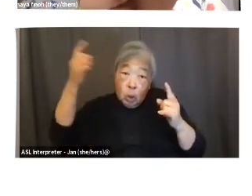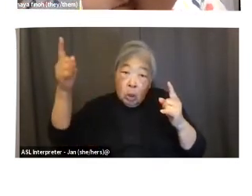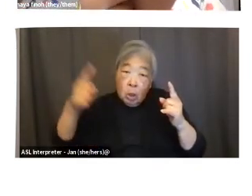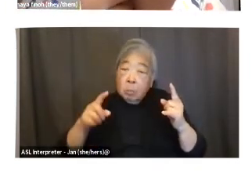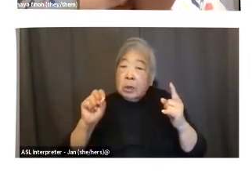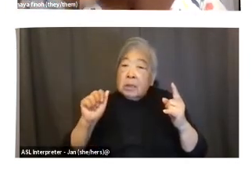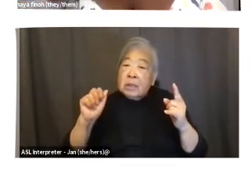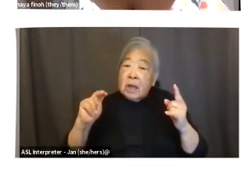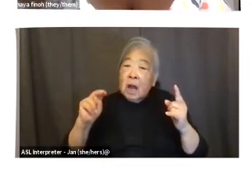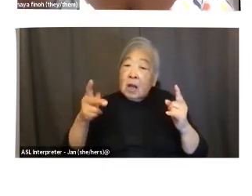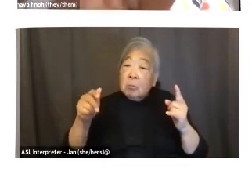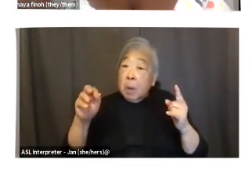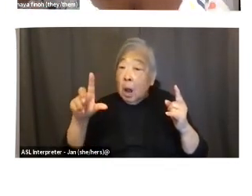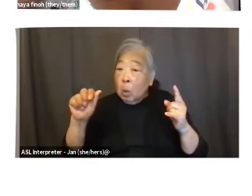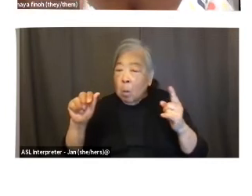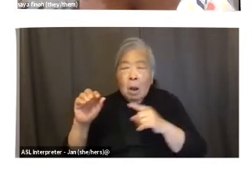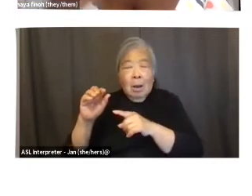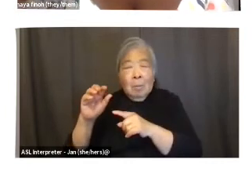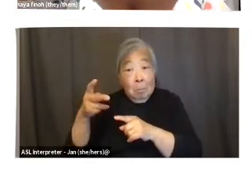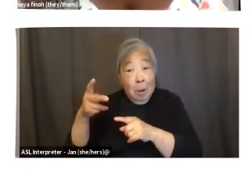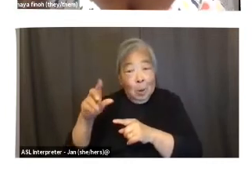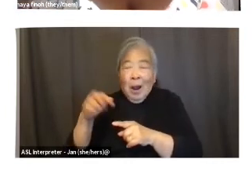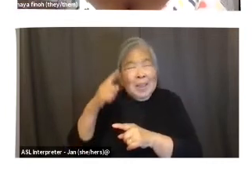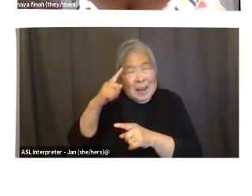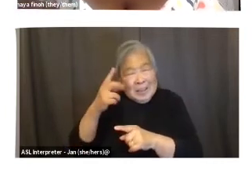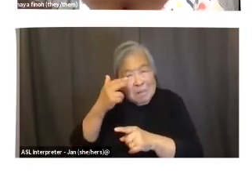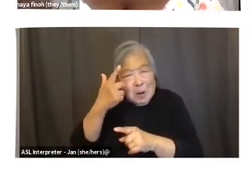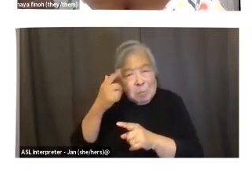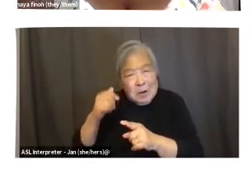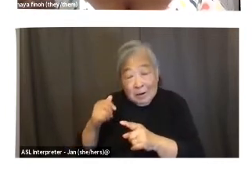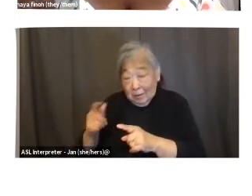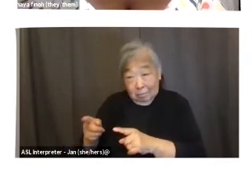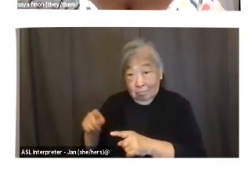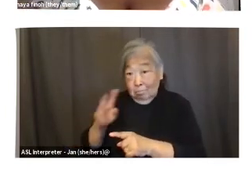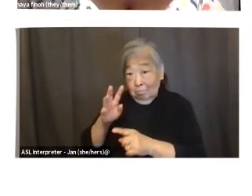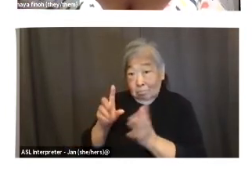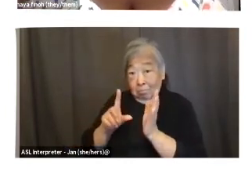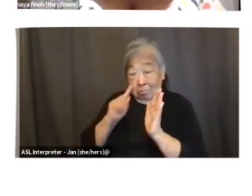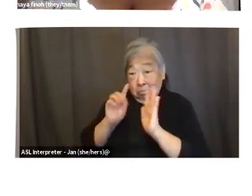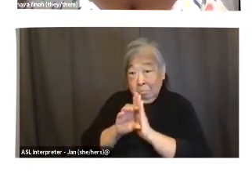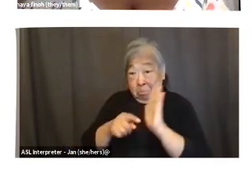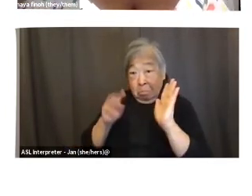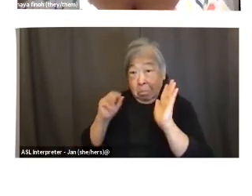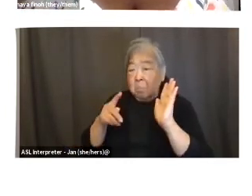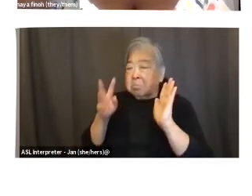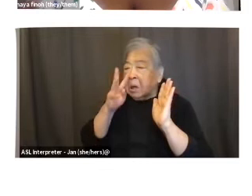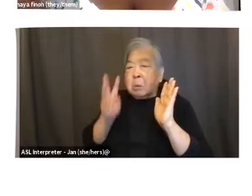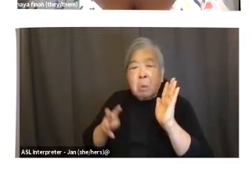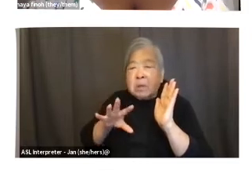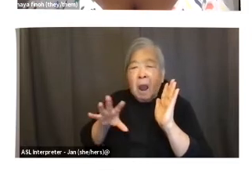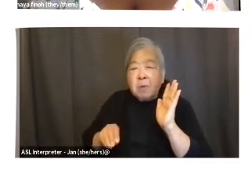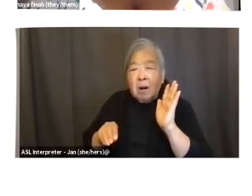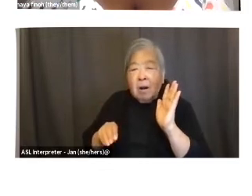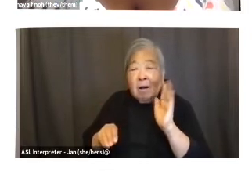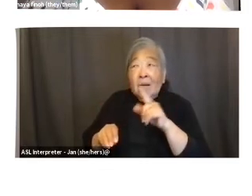Sao Paulo region. And I think it's funny that Africa is completely ignored. And there was a hope that with an influx of